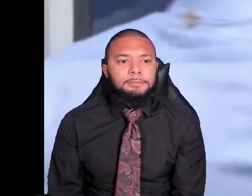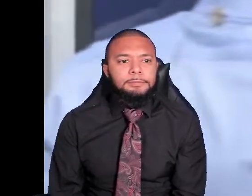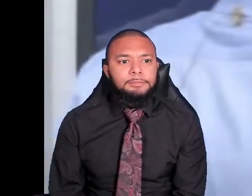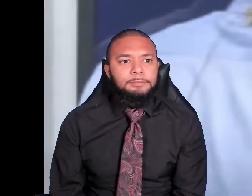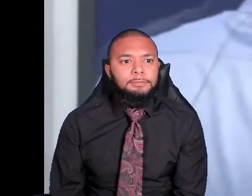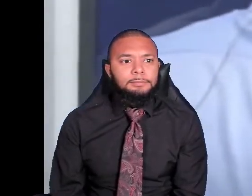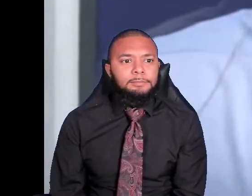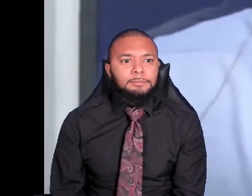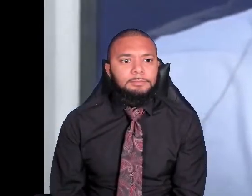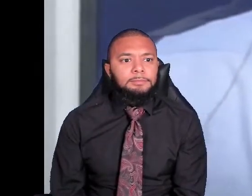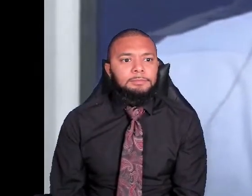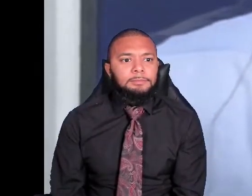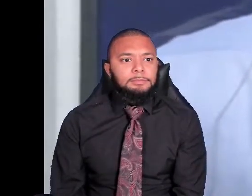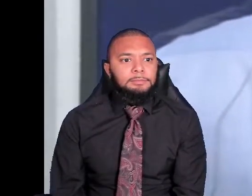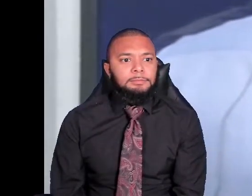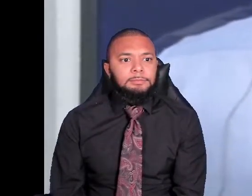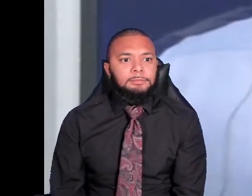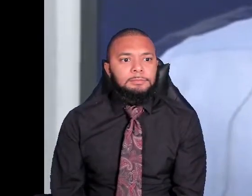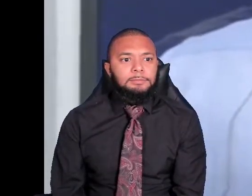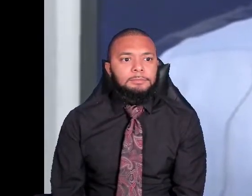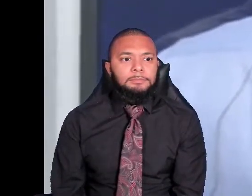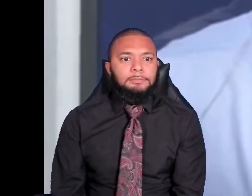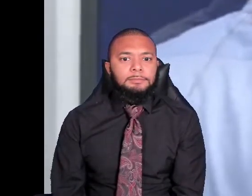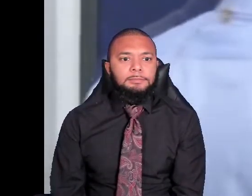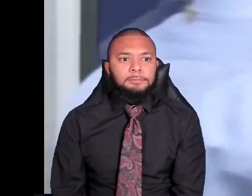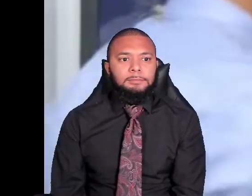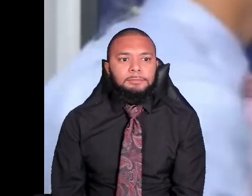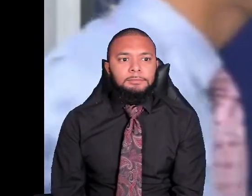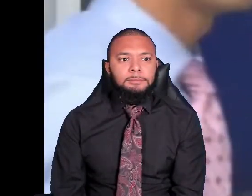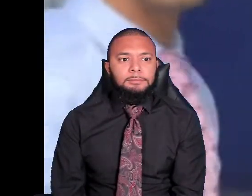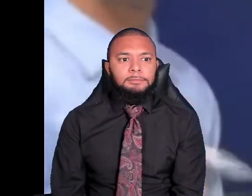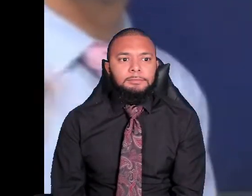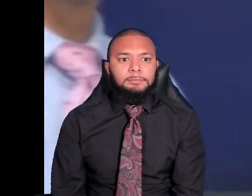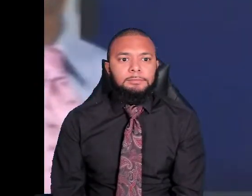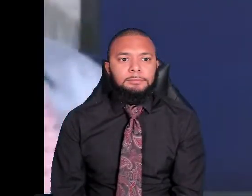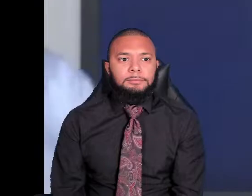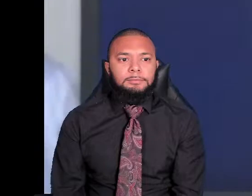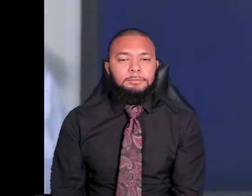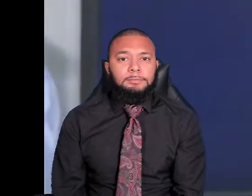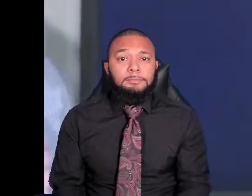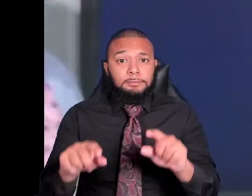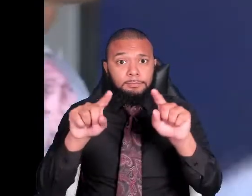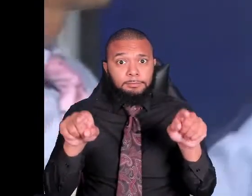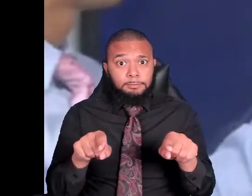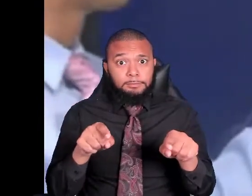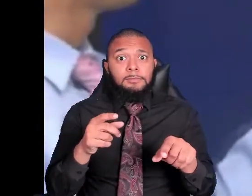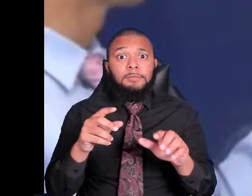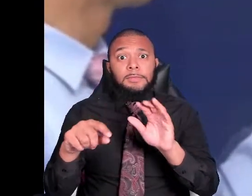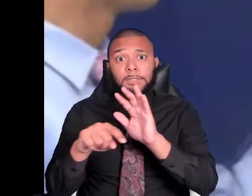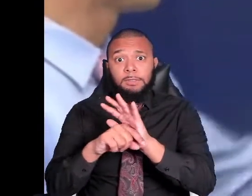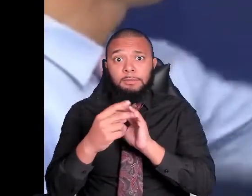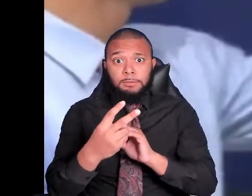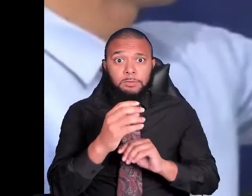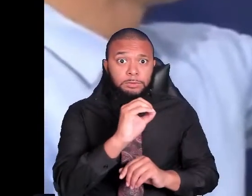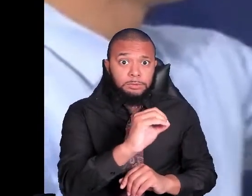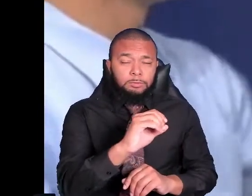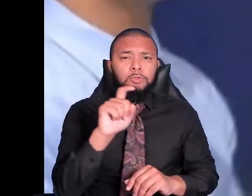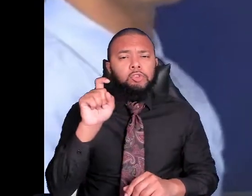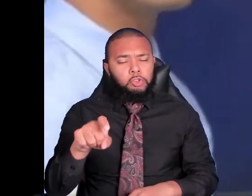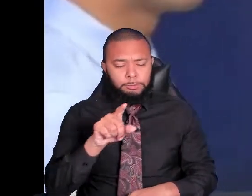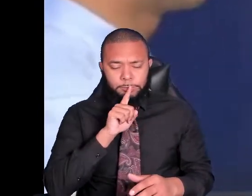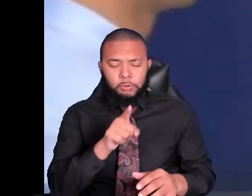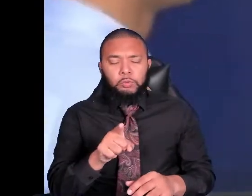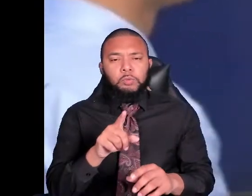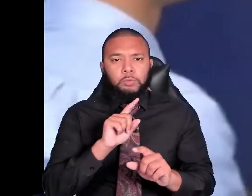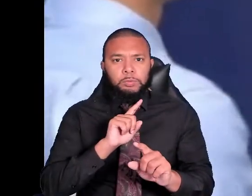Our solution, we said, should be negative 2, comma 0. That should come out with a true statement. So for y, I will